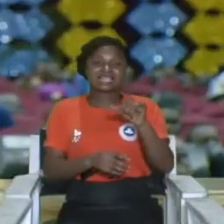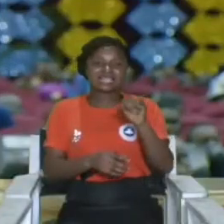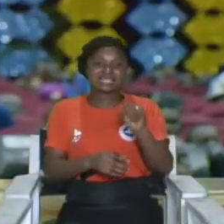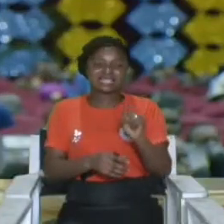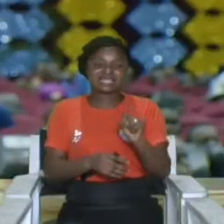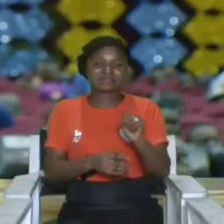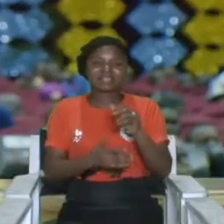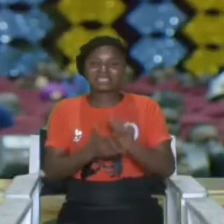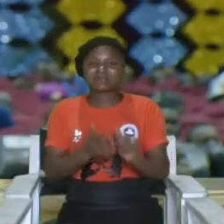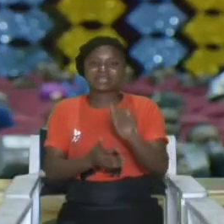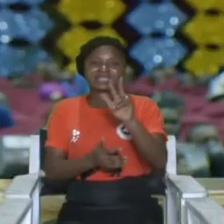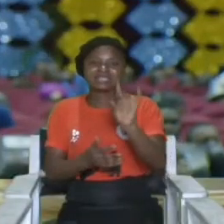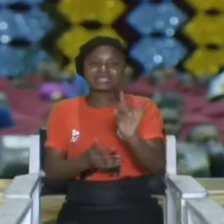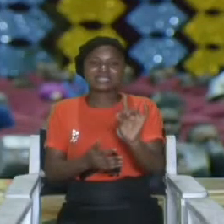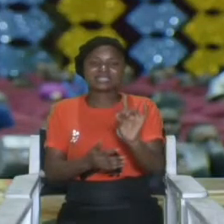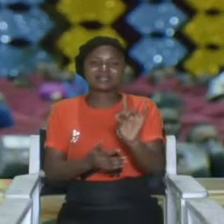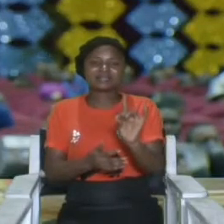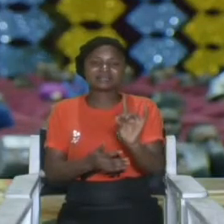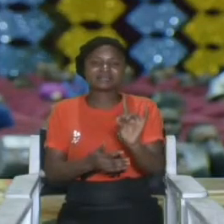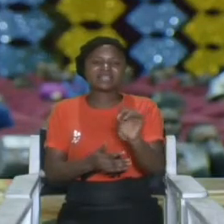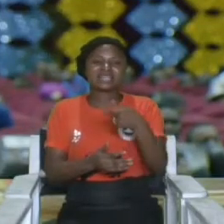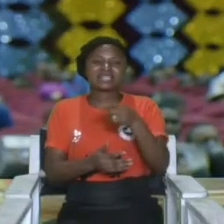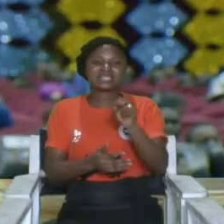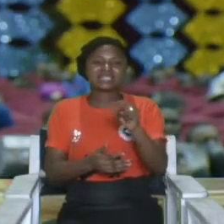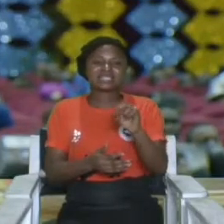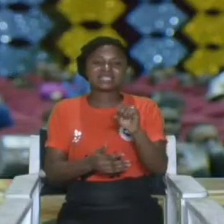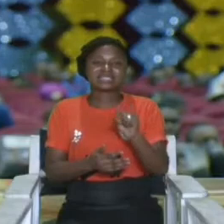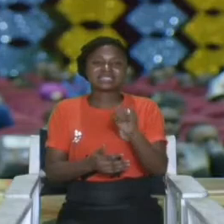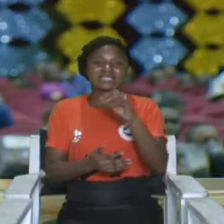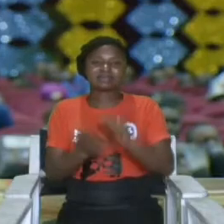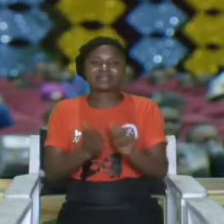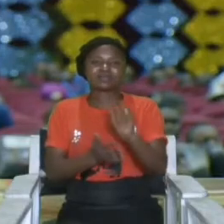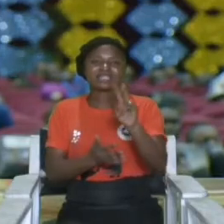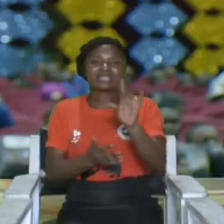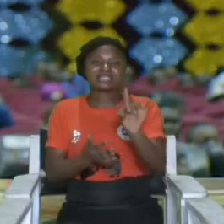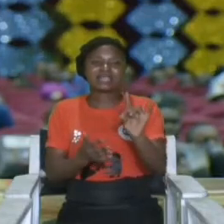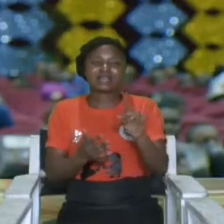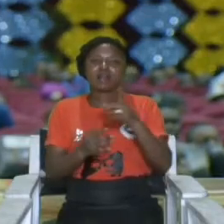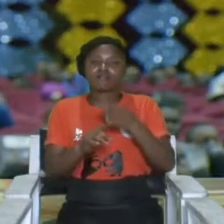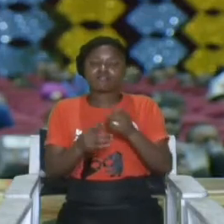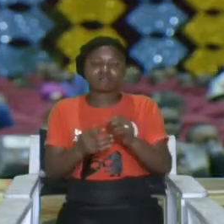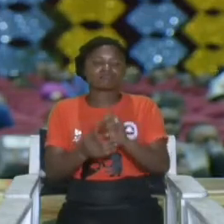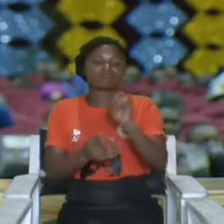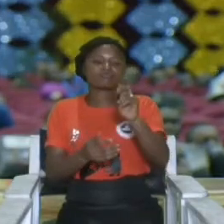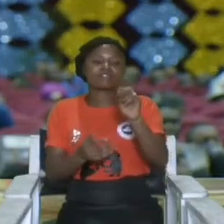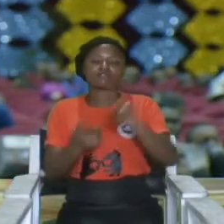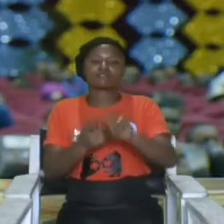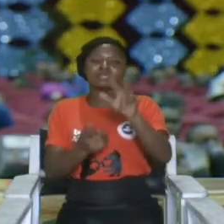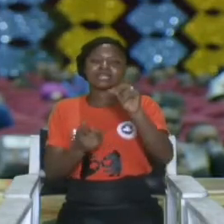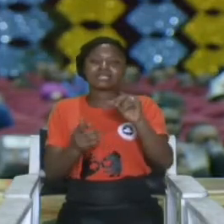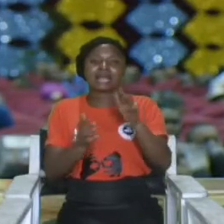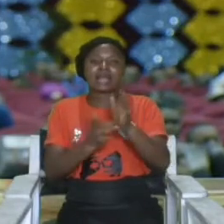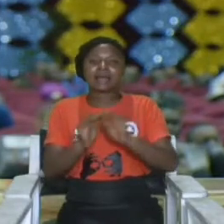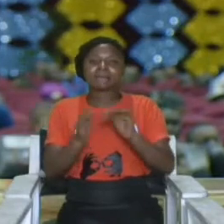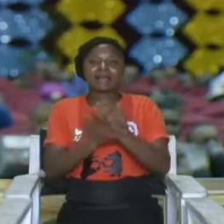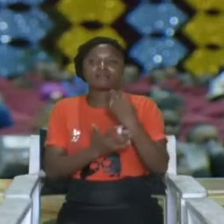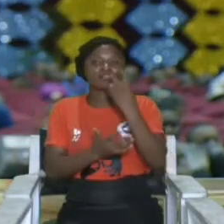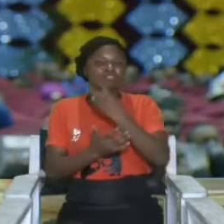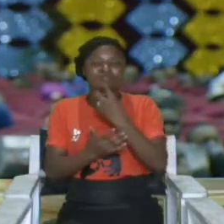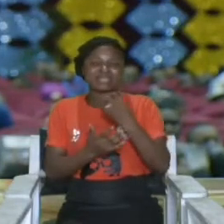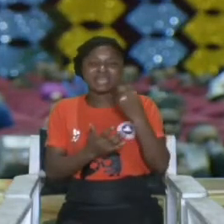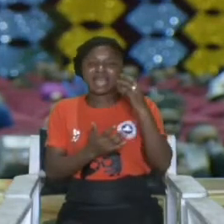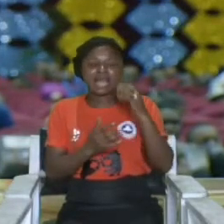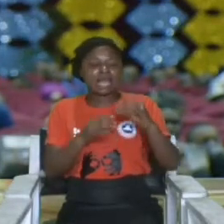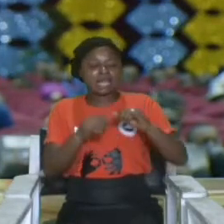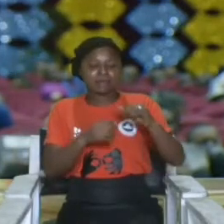In Genesis chapter 38, Genesis chapter 38, reading from verse 12 to 30, the Bible speaking concerning the man